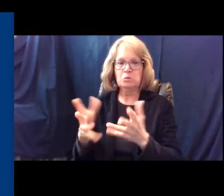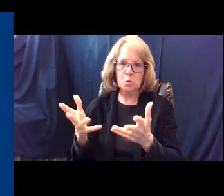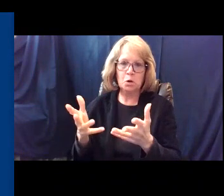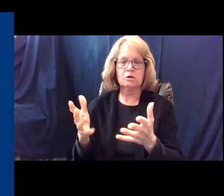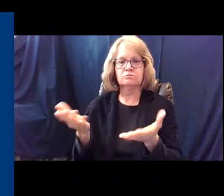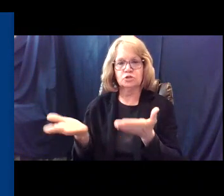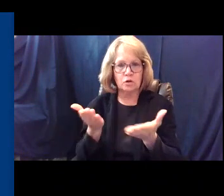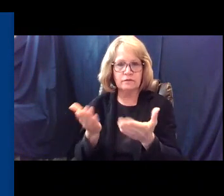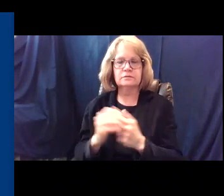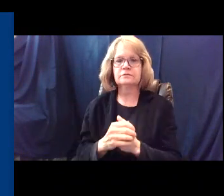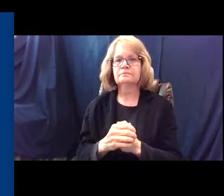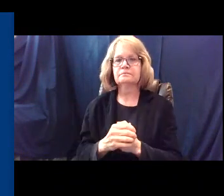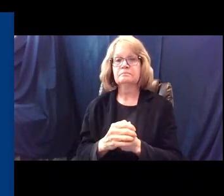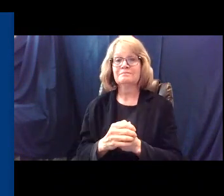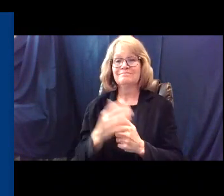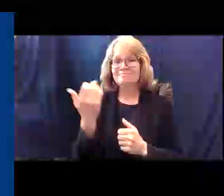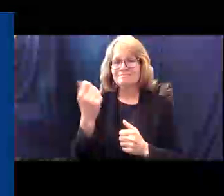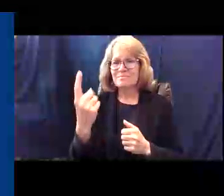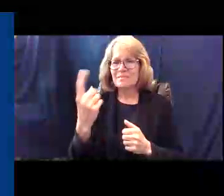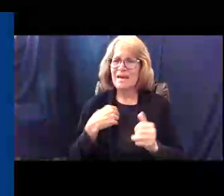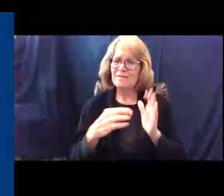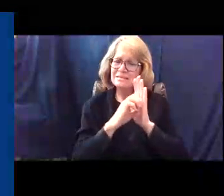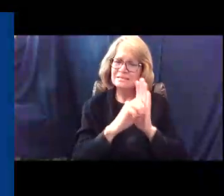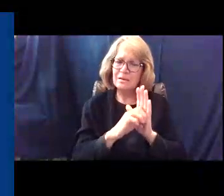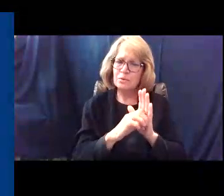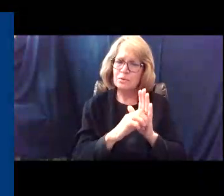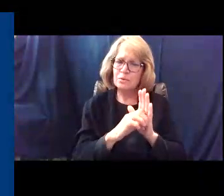Does anyone have any examples that you're aware of